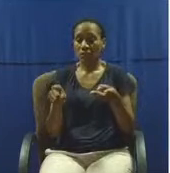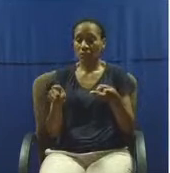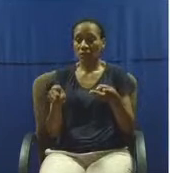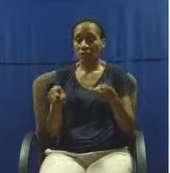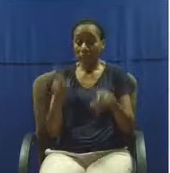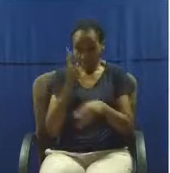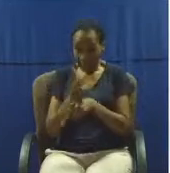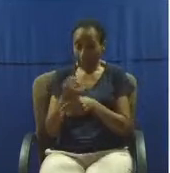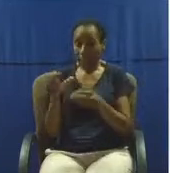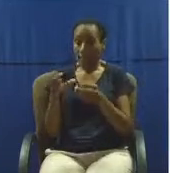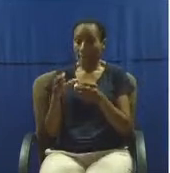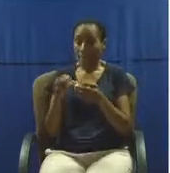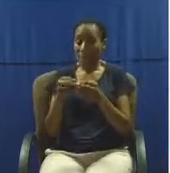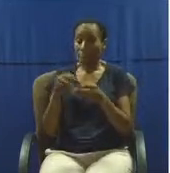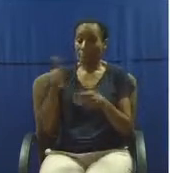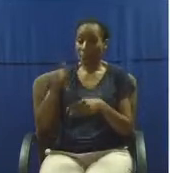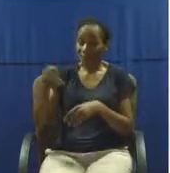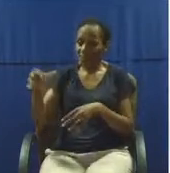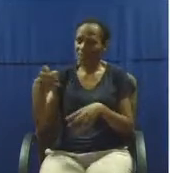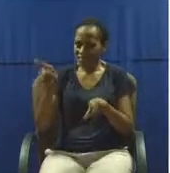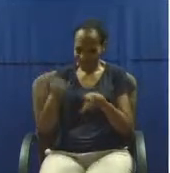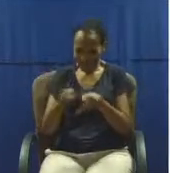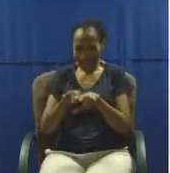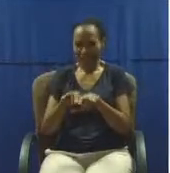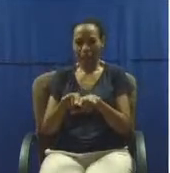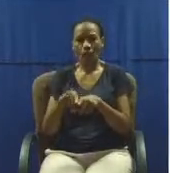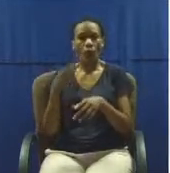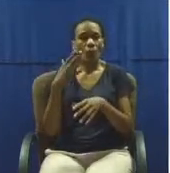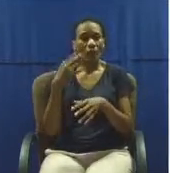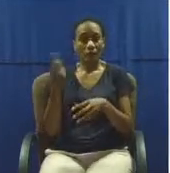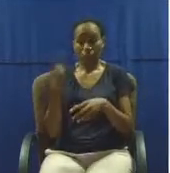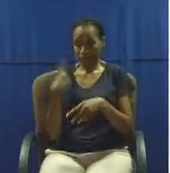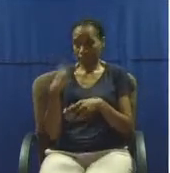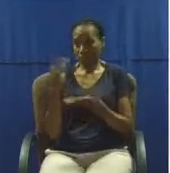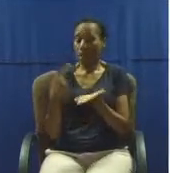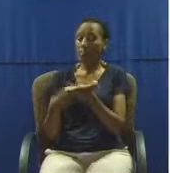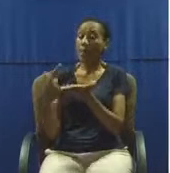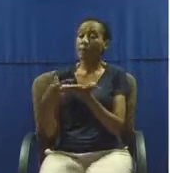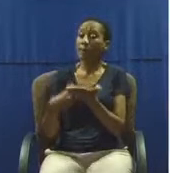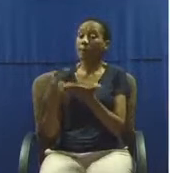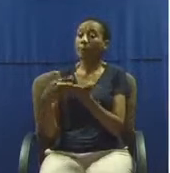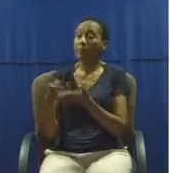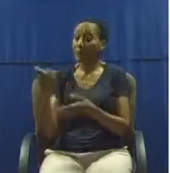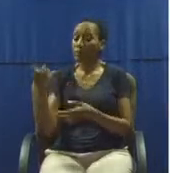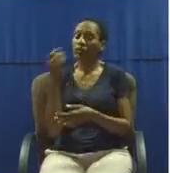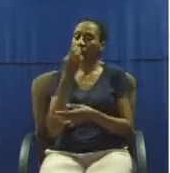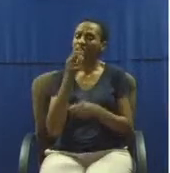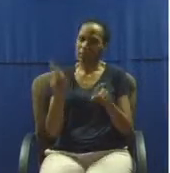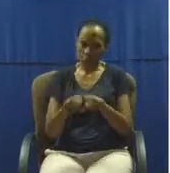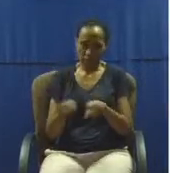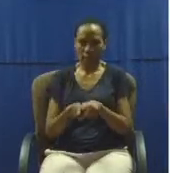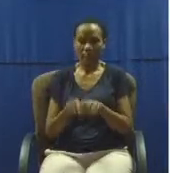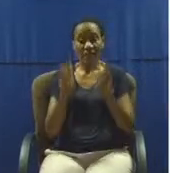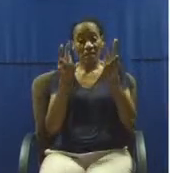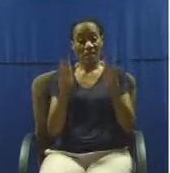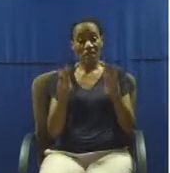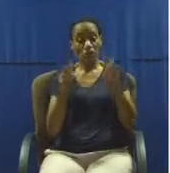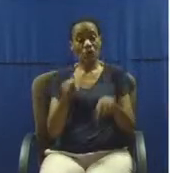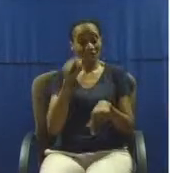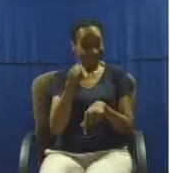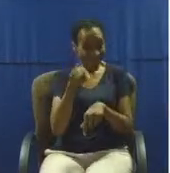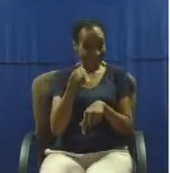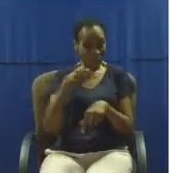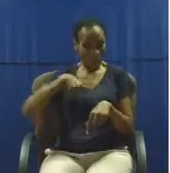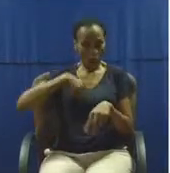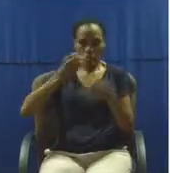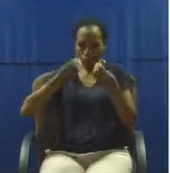Honorable Jumat Peterson, in your discussions with me, and this is a matter that we are